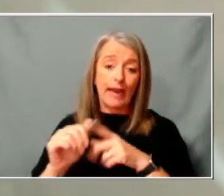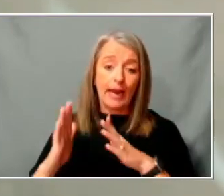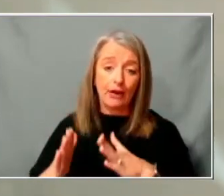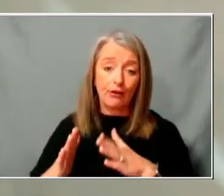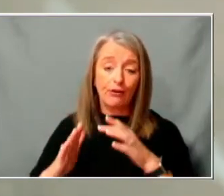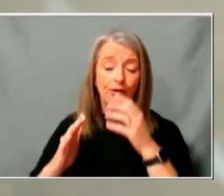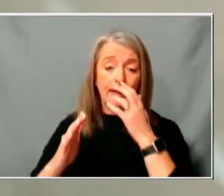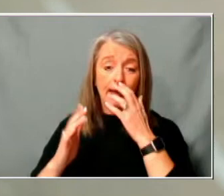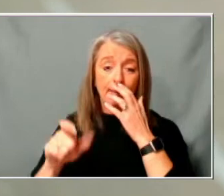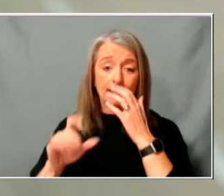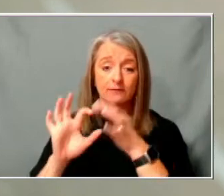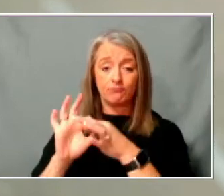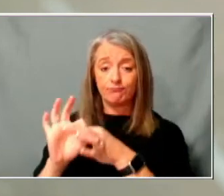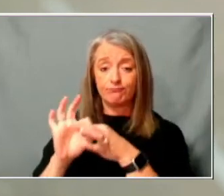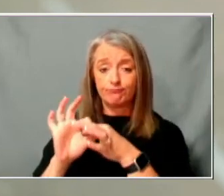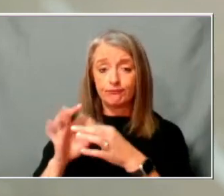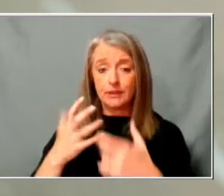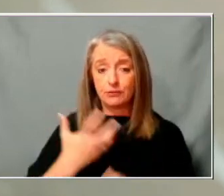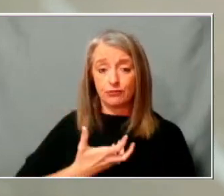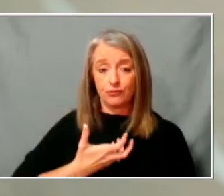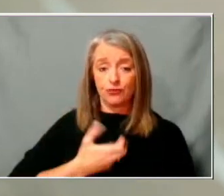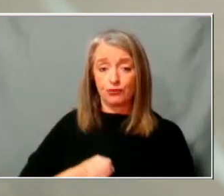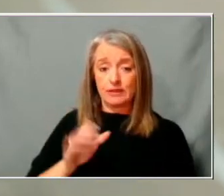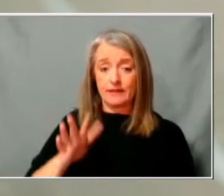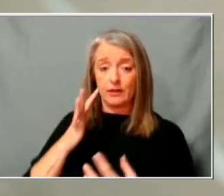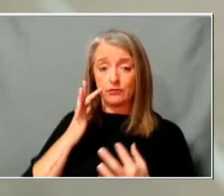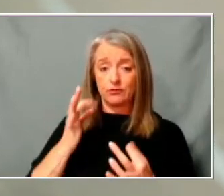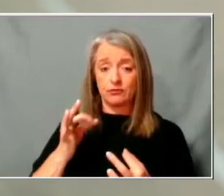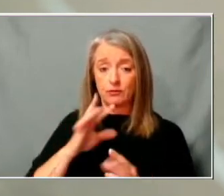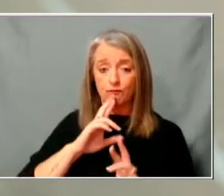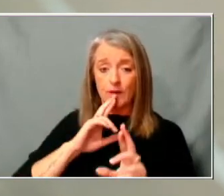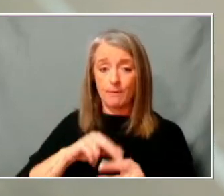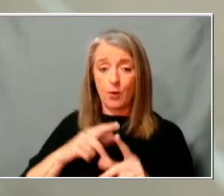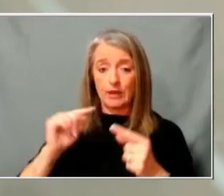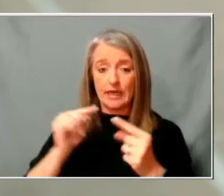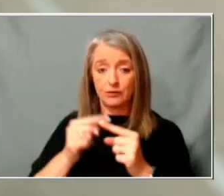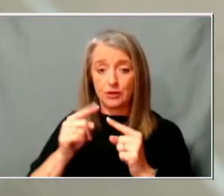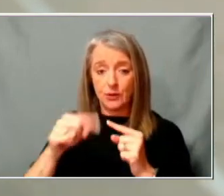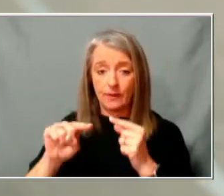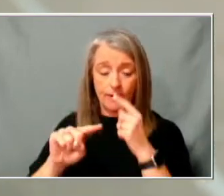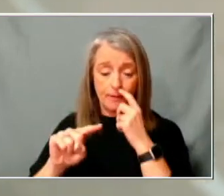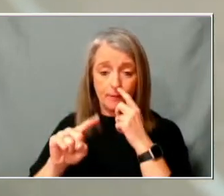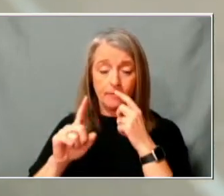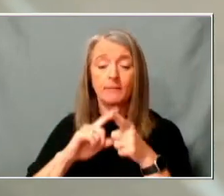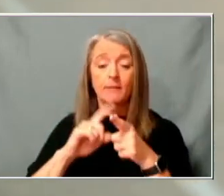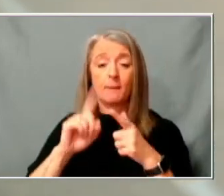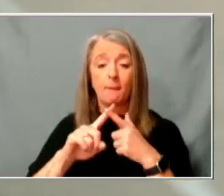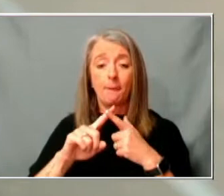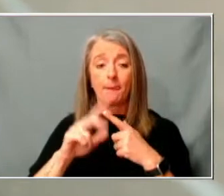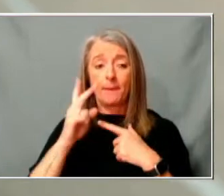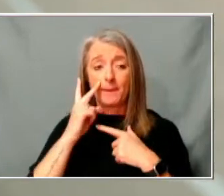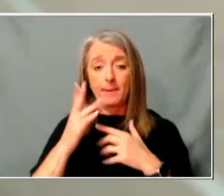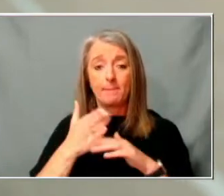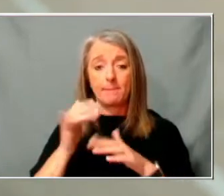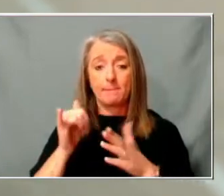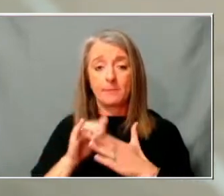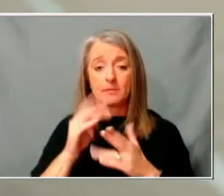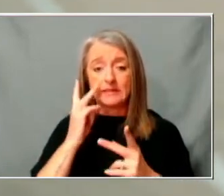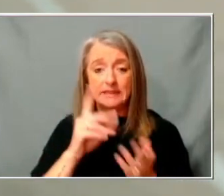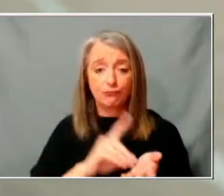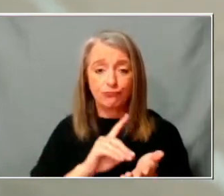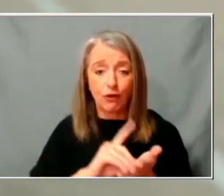a relationship with them and trust their judgment and report injuries to them, and then down whatever needs to happen after that when you see your physician,